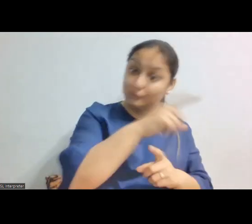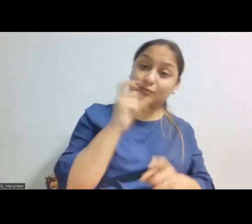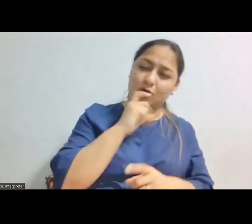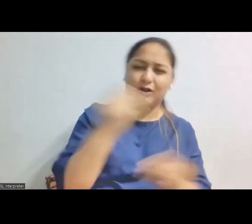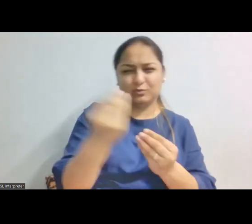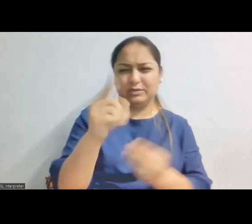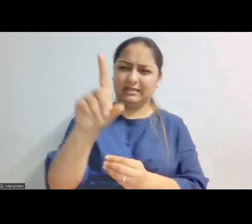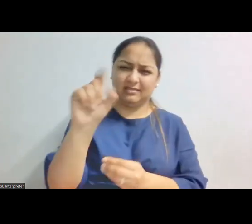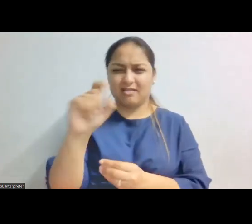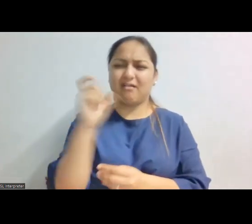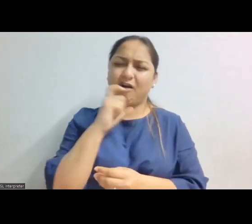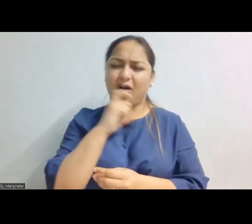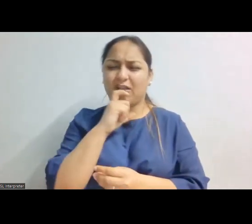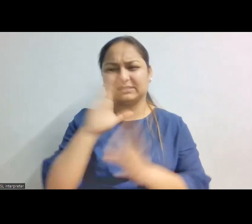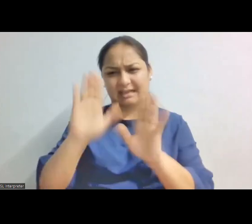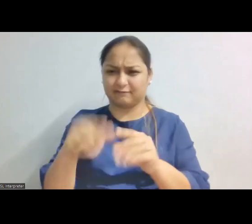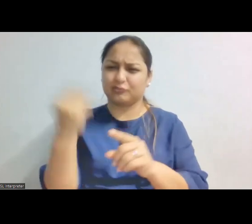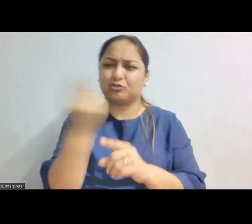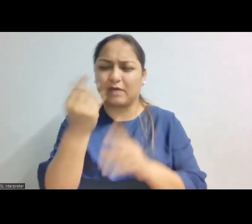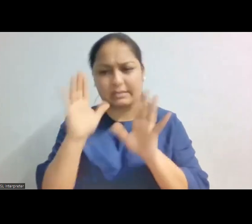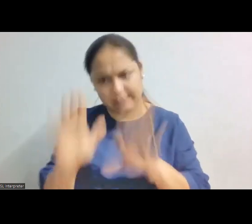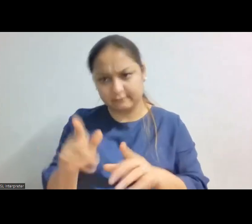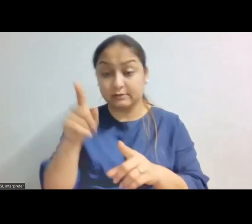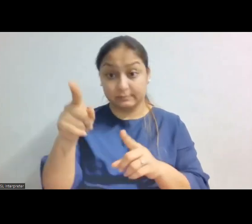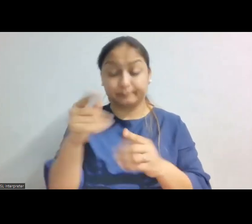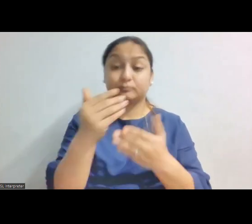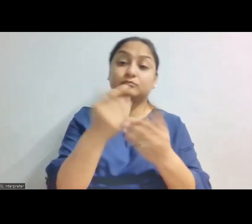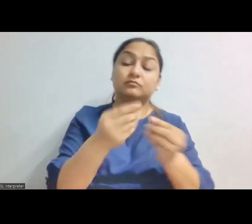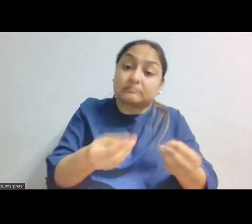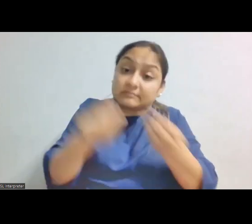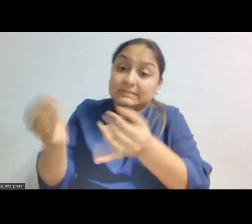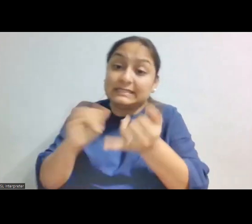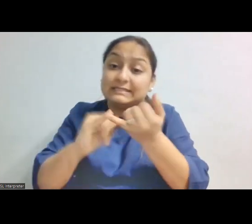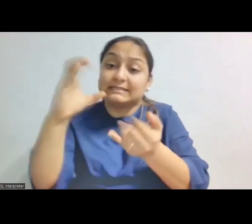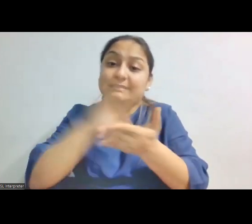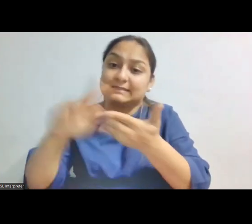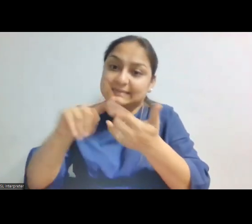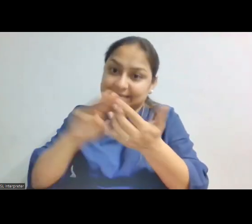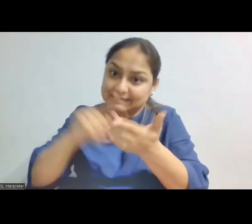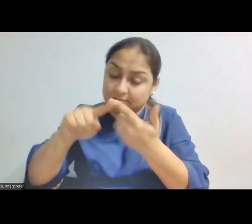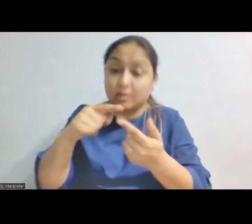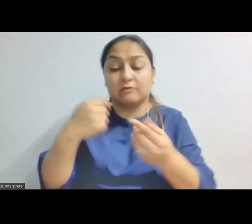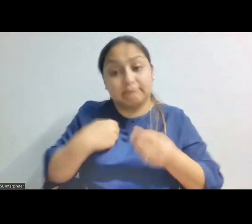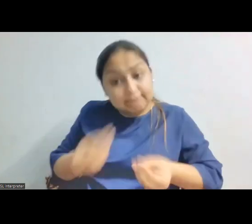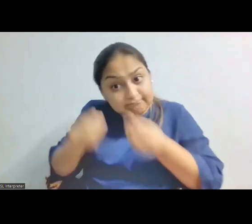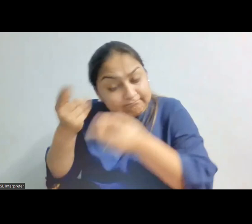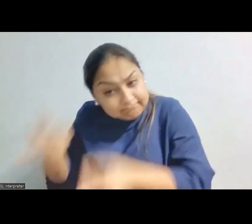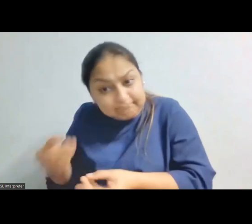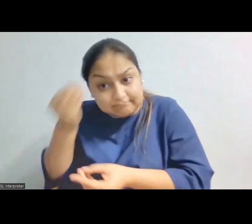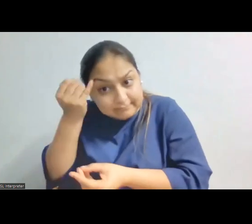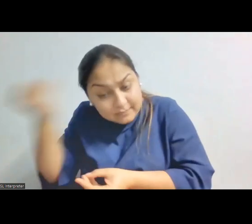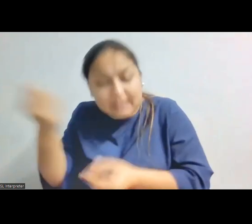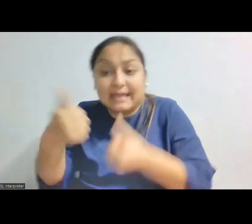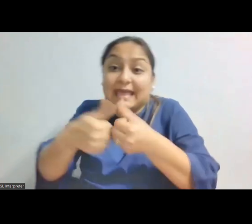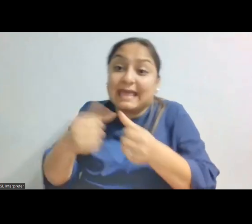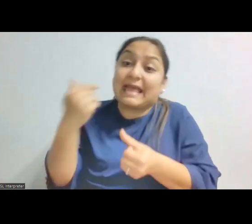universities and few colleges. So there are schemes which I have been supervising. I initiated a AI component in those schemes. Now,